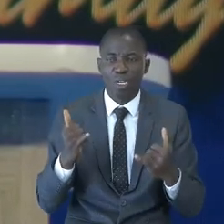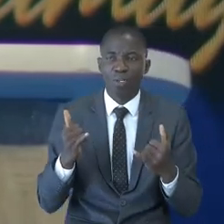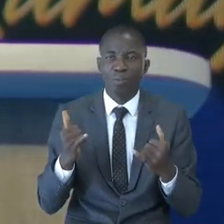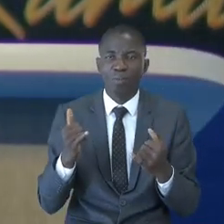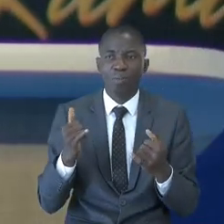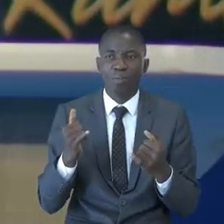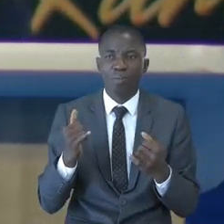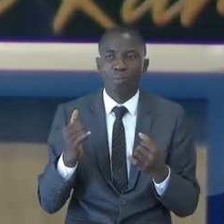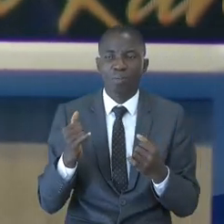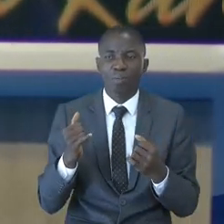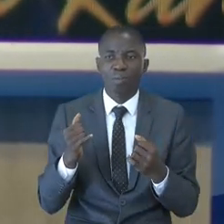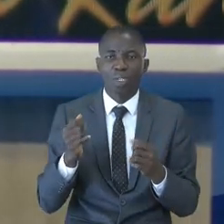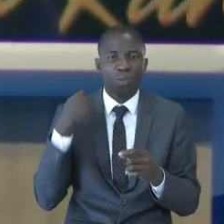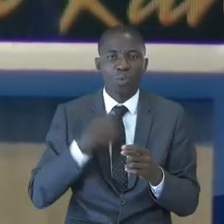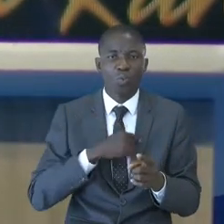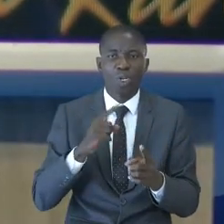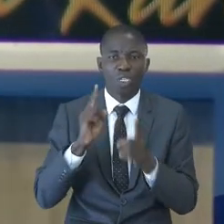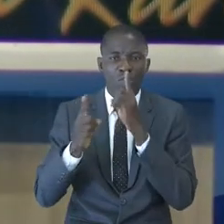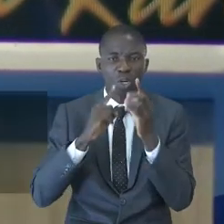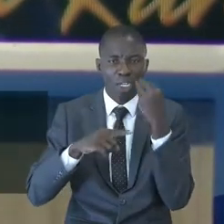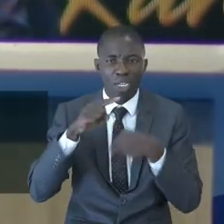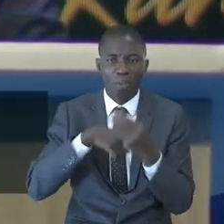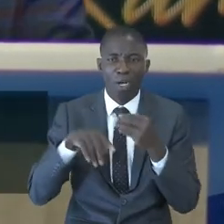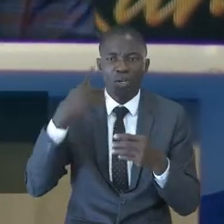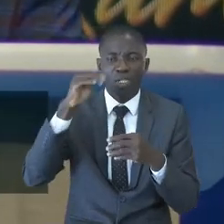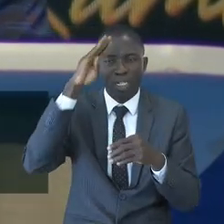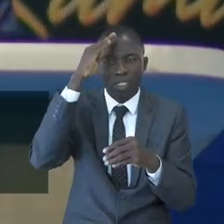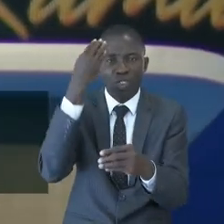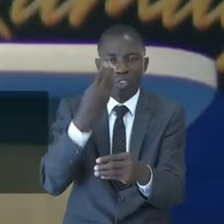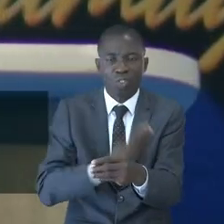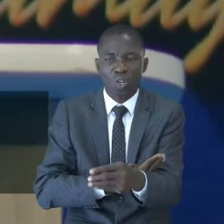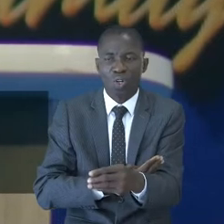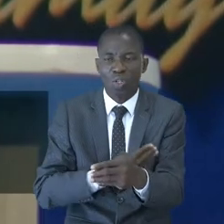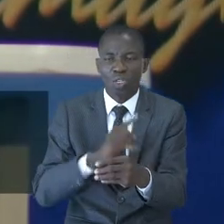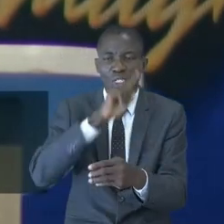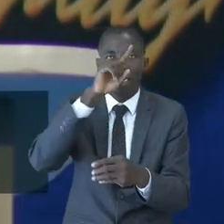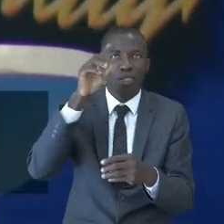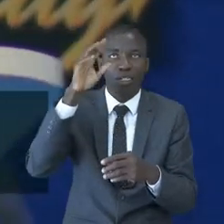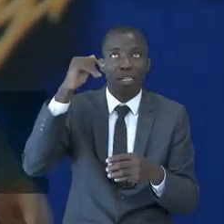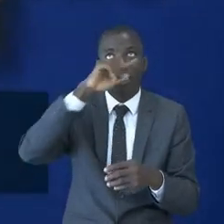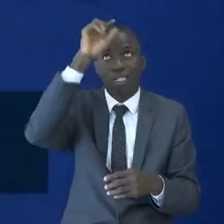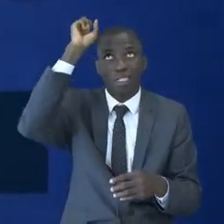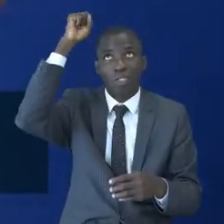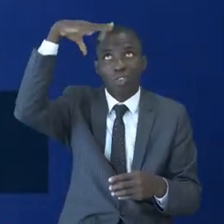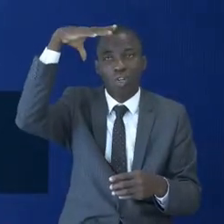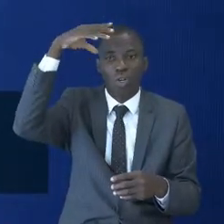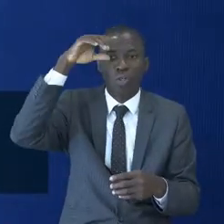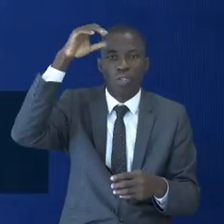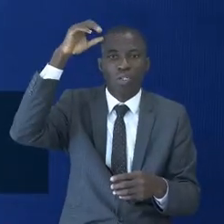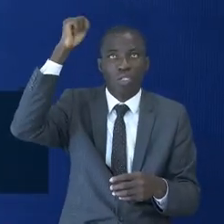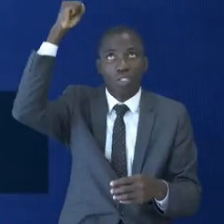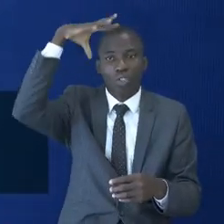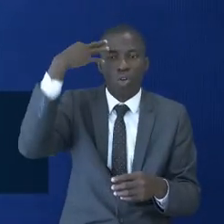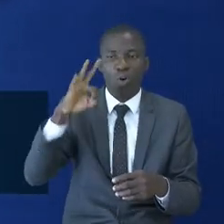two, we're talking about the Son of Righteousness, mighty to